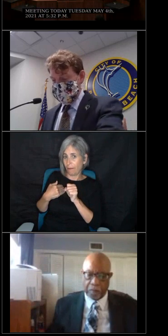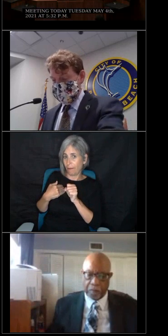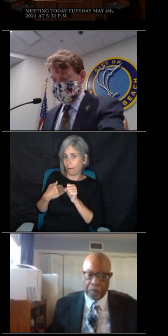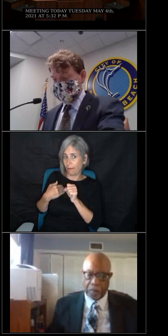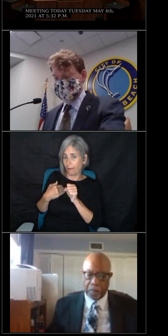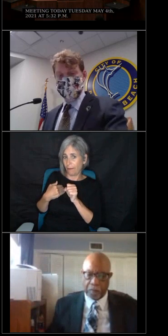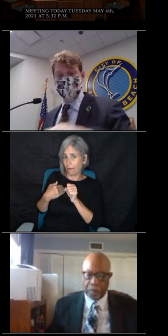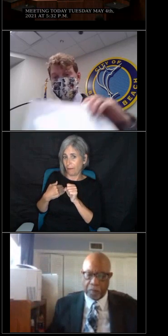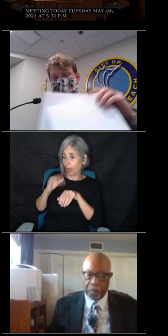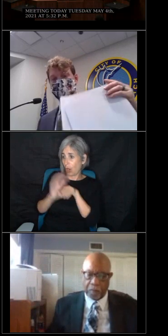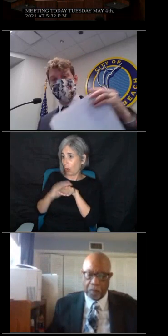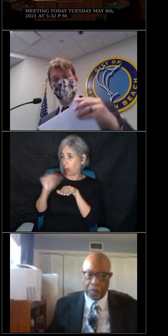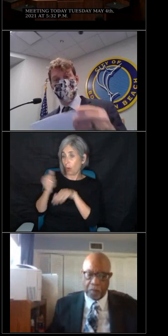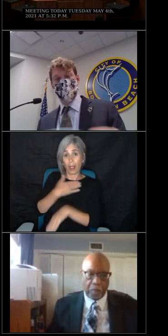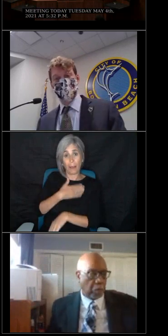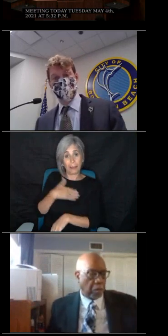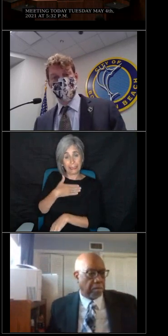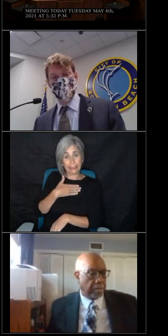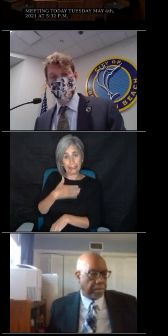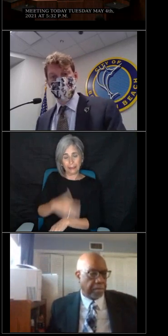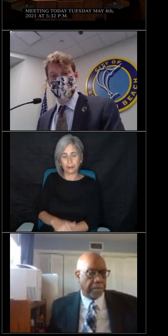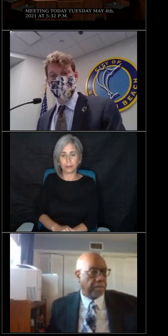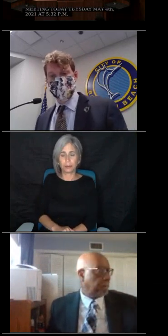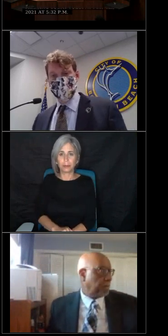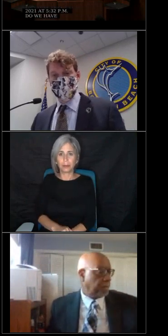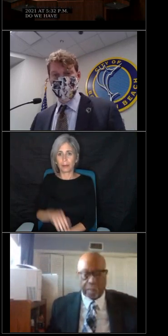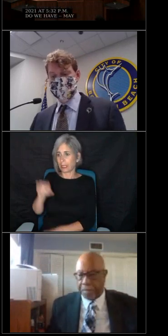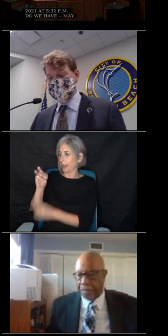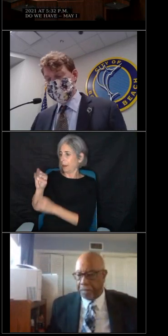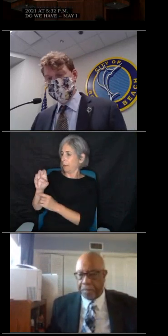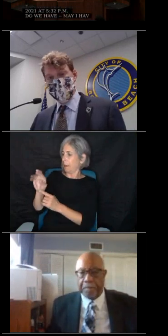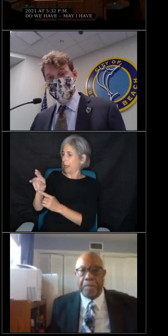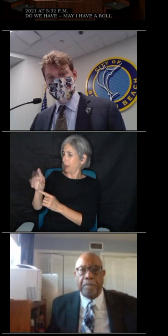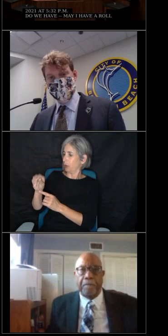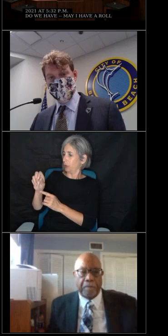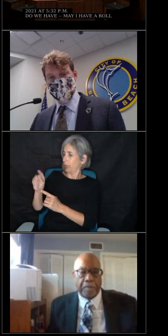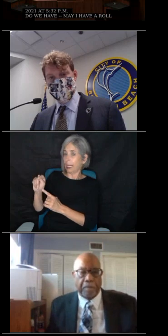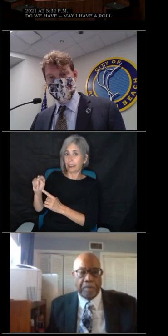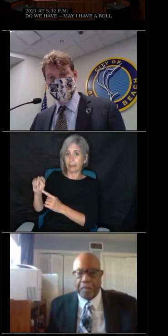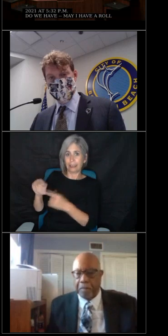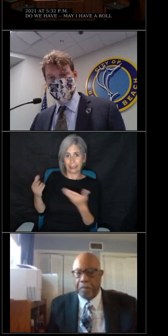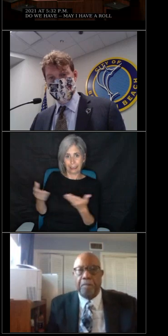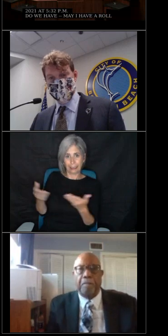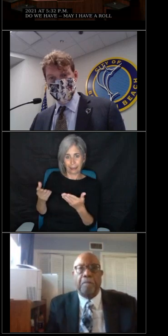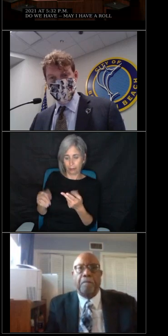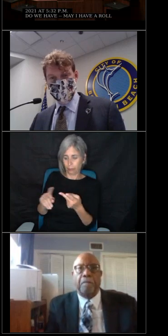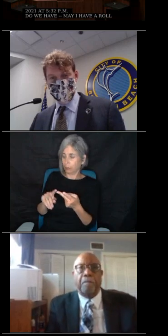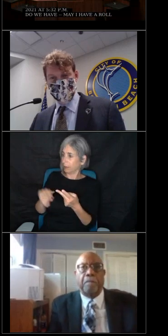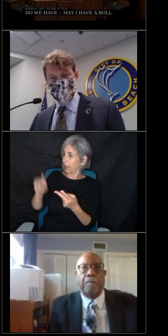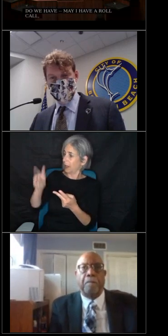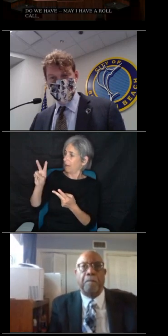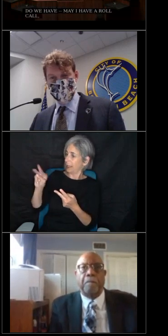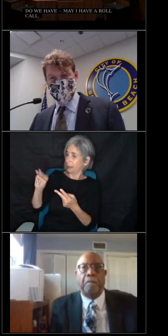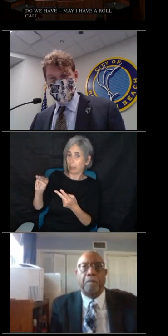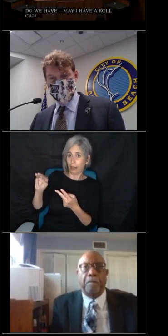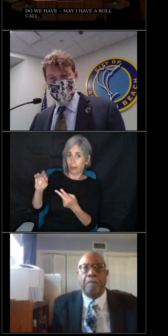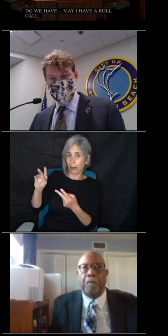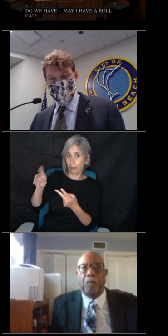May I have a roll call, please? Mayor Stephen B. Grant, Present. Vice Mayor Typin